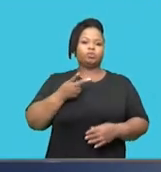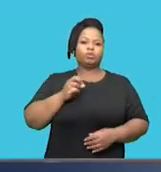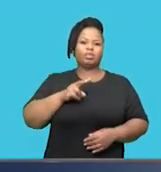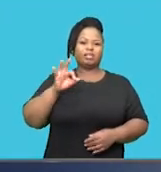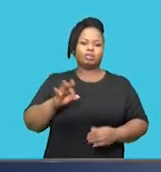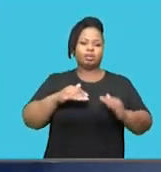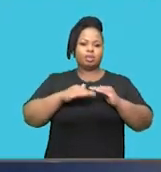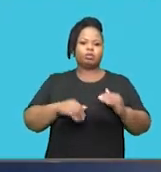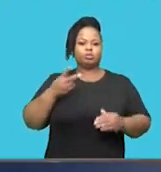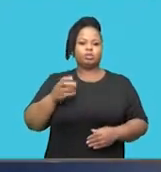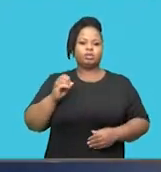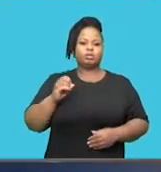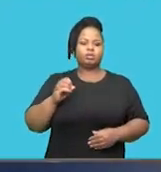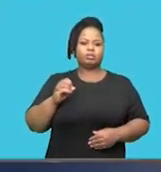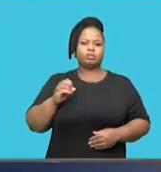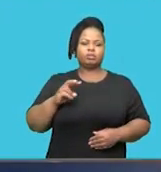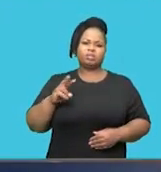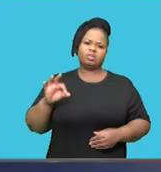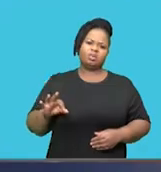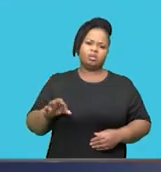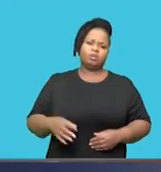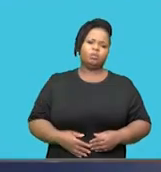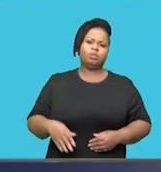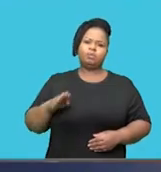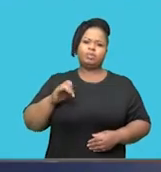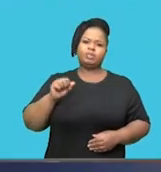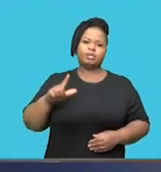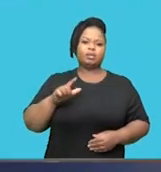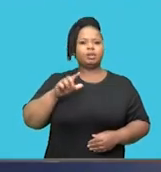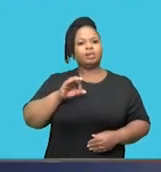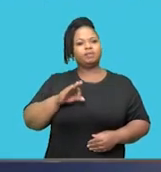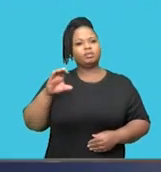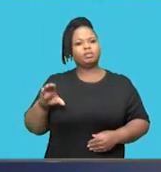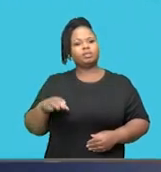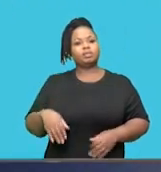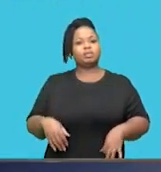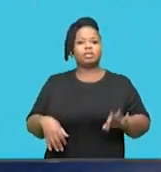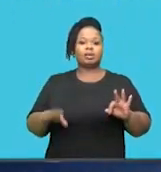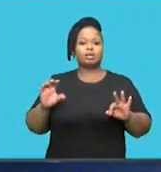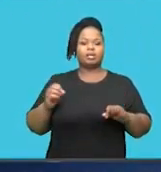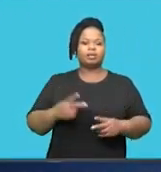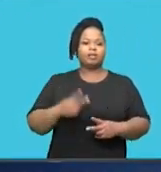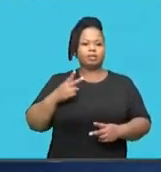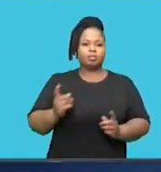20 Siphiwe Tshabalala tournament after defeating Basil FC in penalty shootout in a thrilling final match.